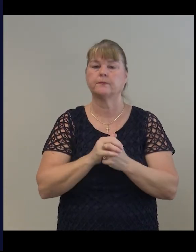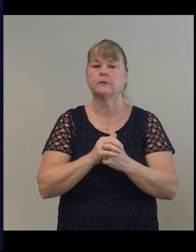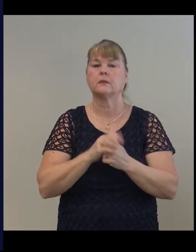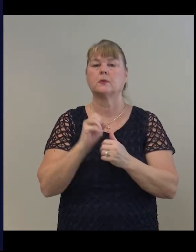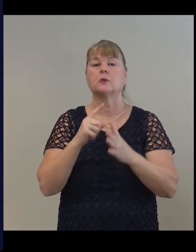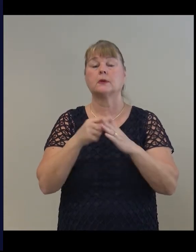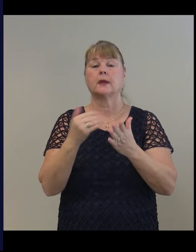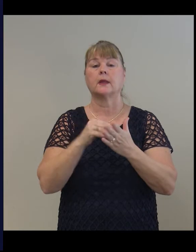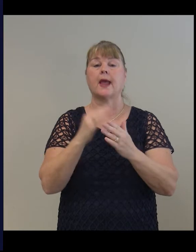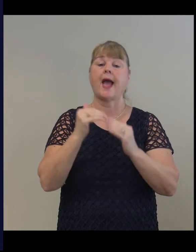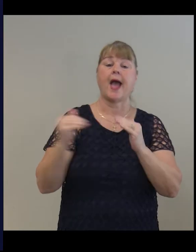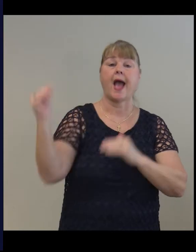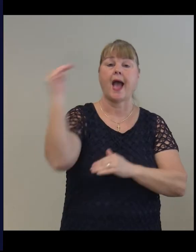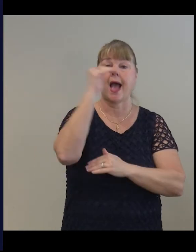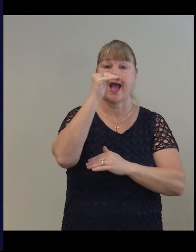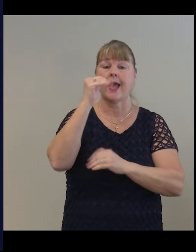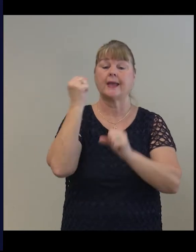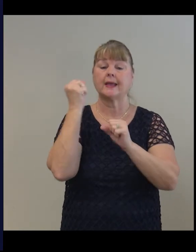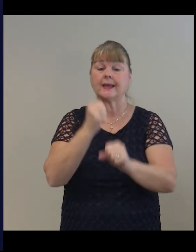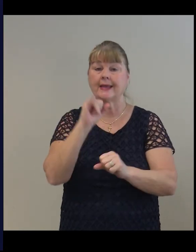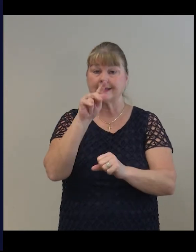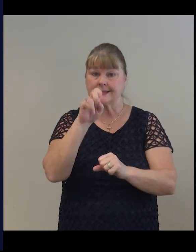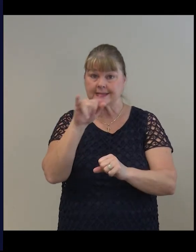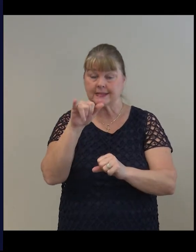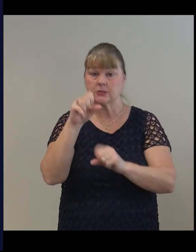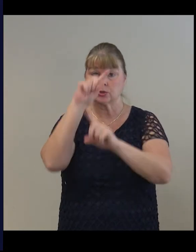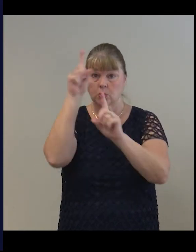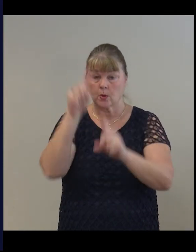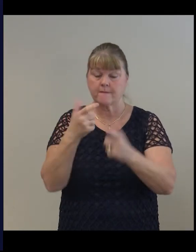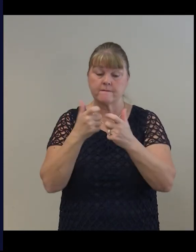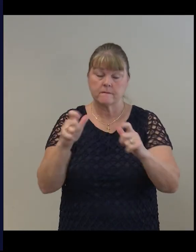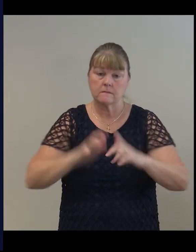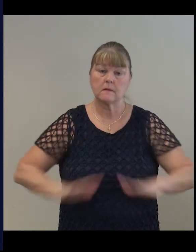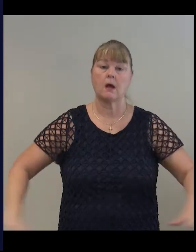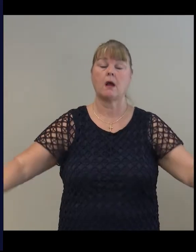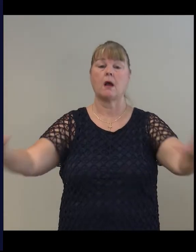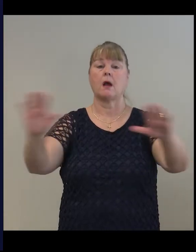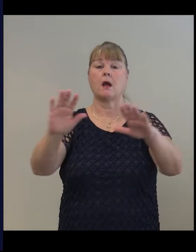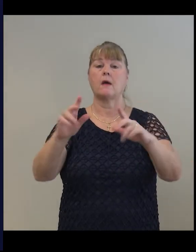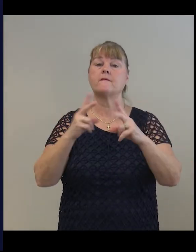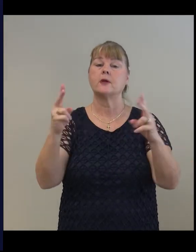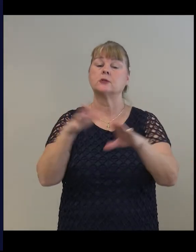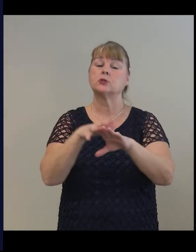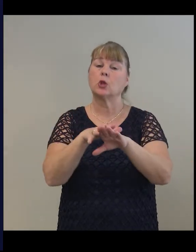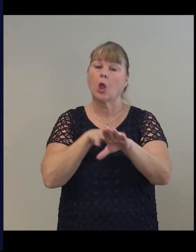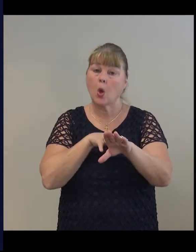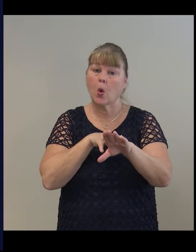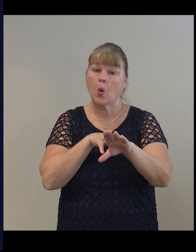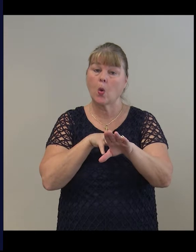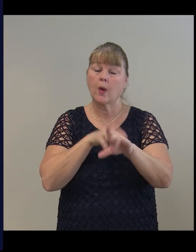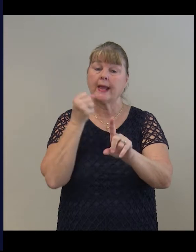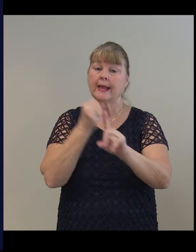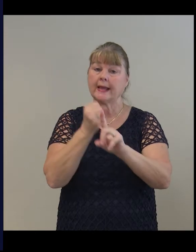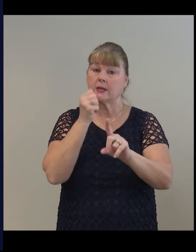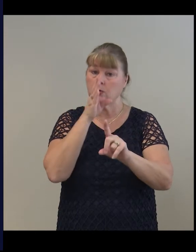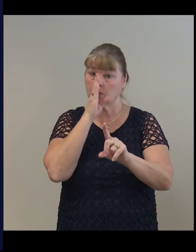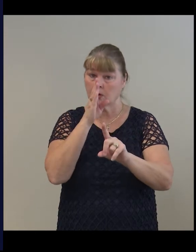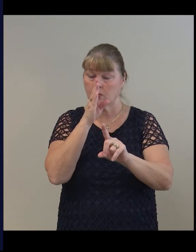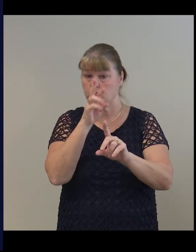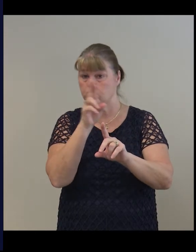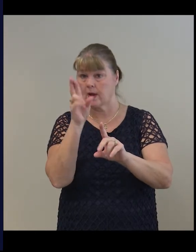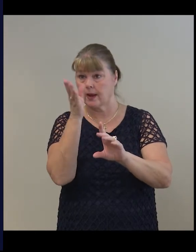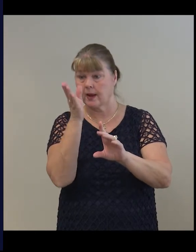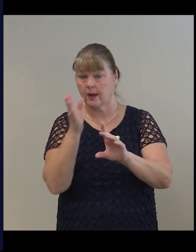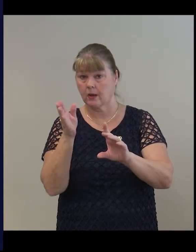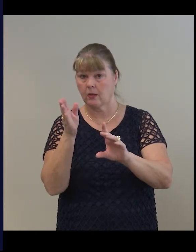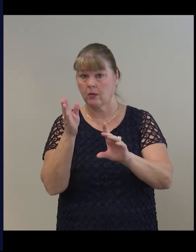large, that's very slow, and hits at the right angle of our coastline could be catastrophic, and that's when